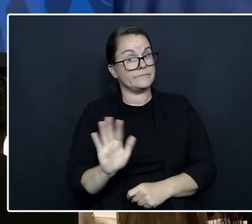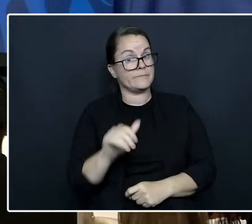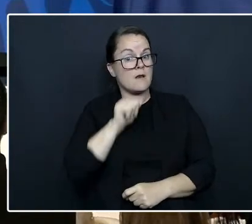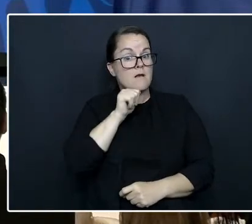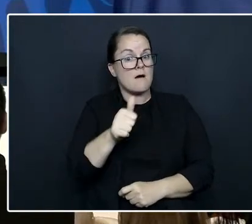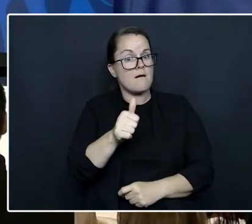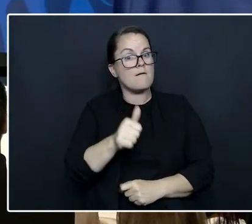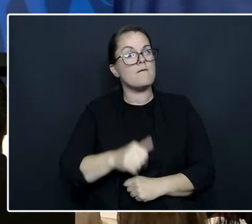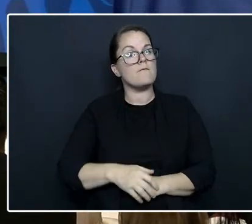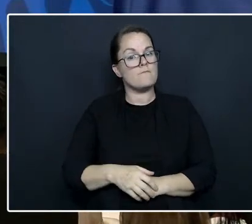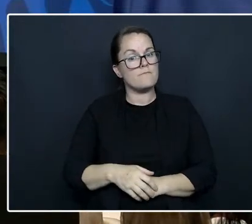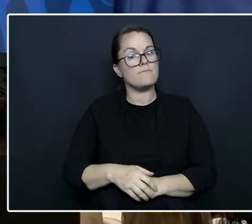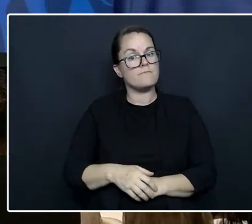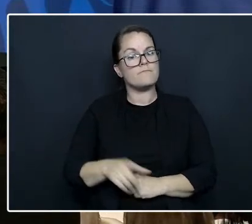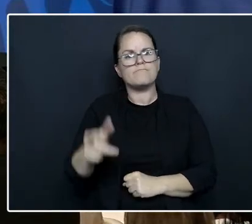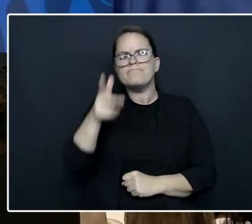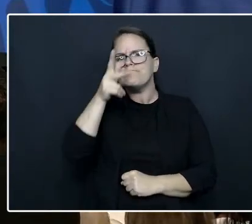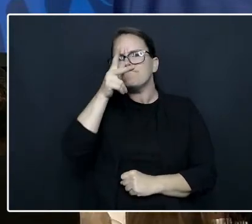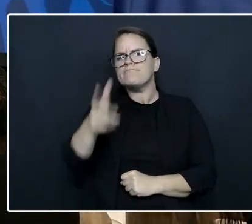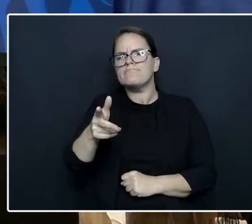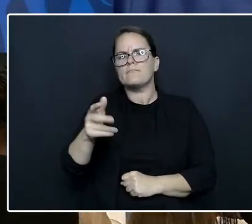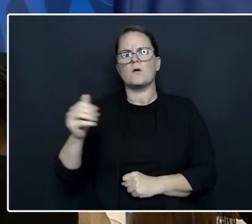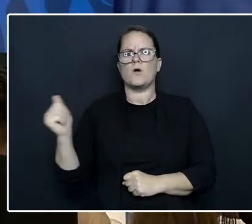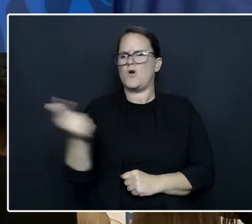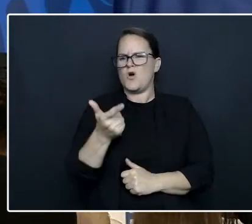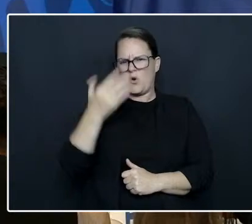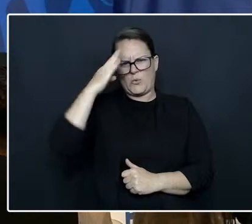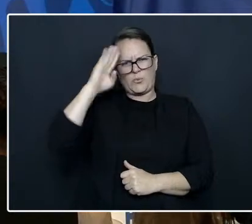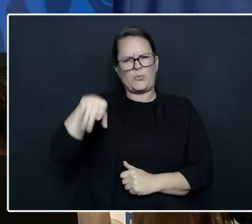and everyone knows it.